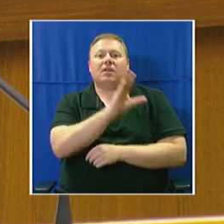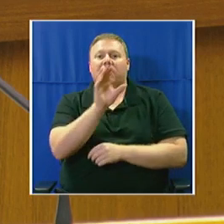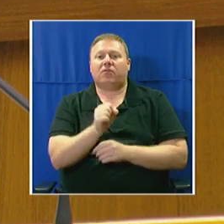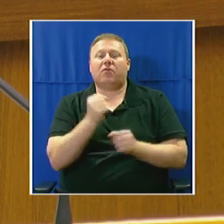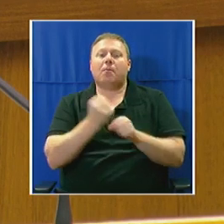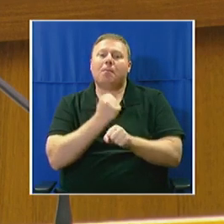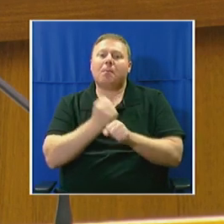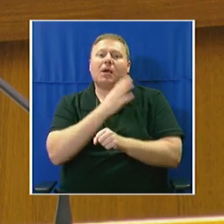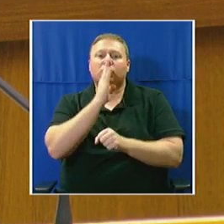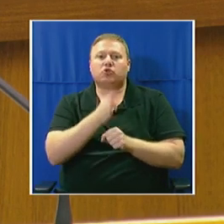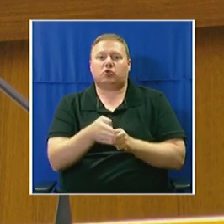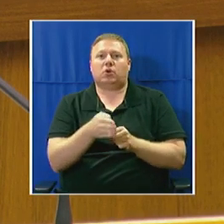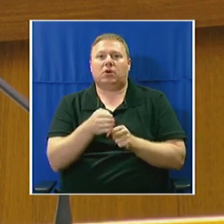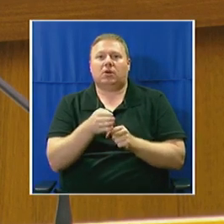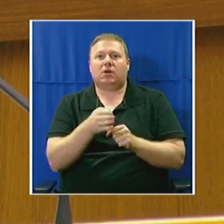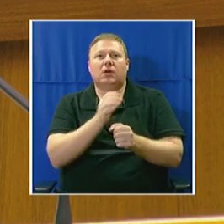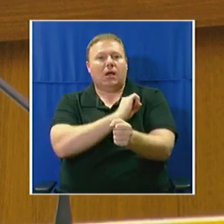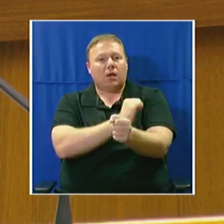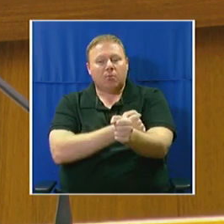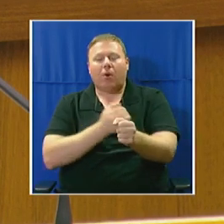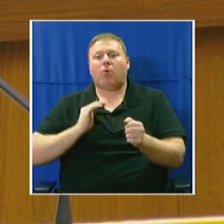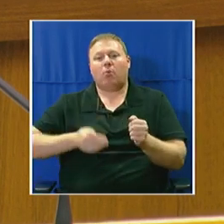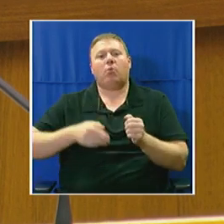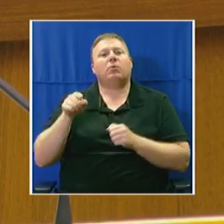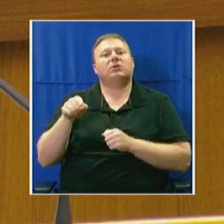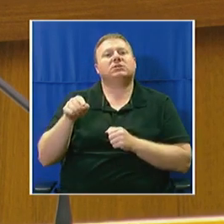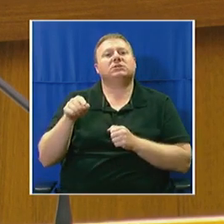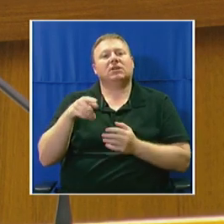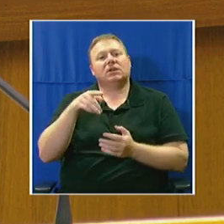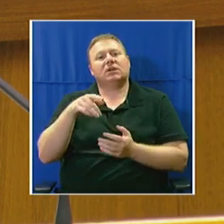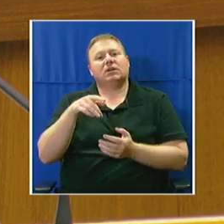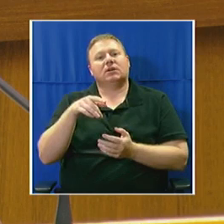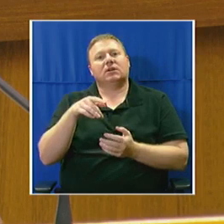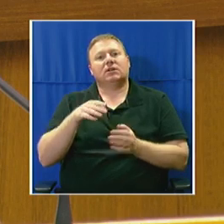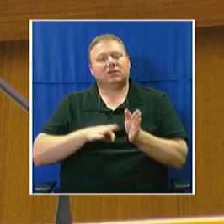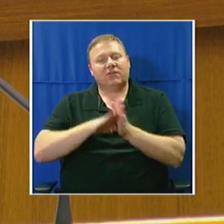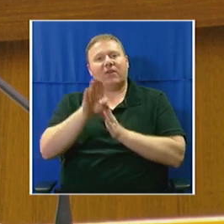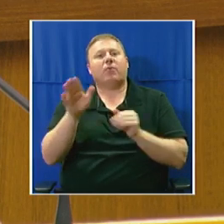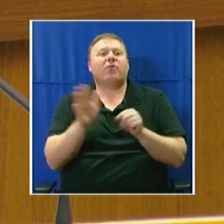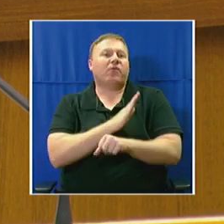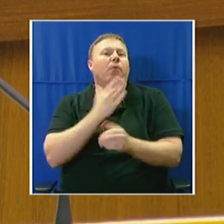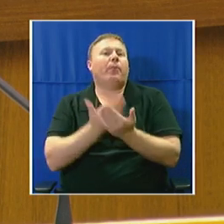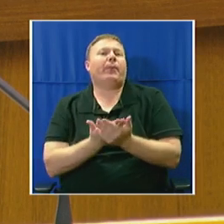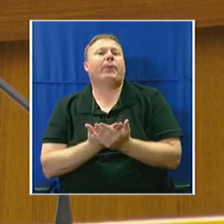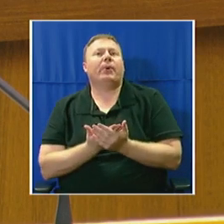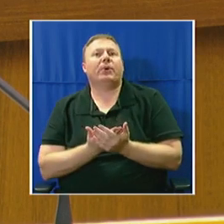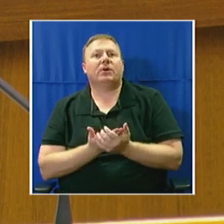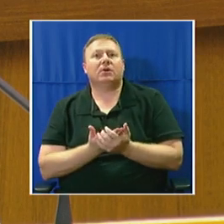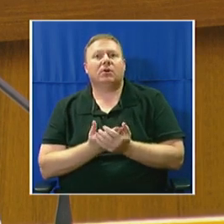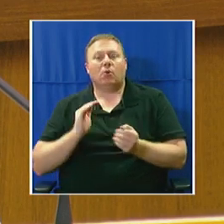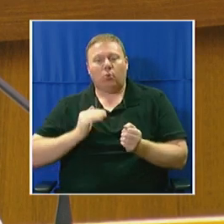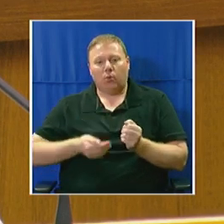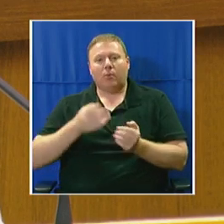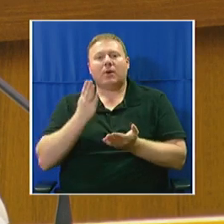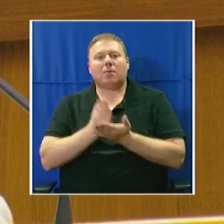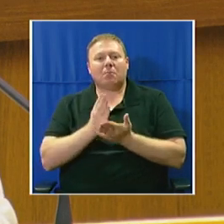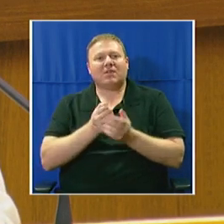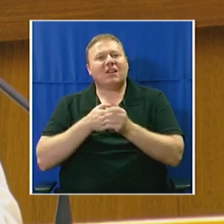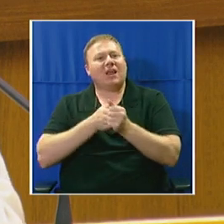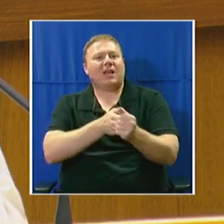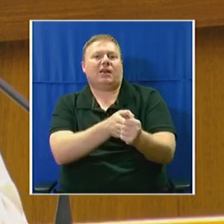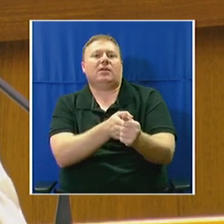empowerment of women is brought to the center of development therefore women should be in the Forefront and play